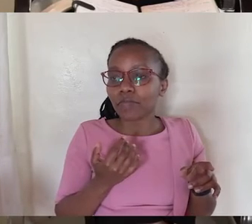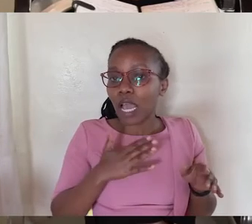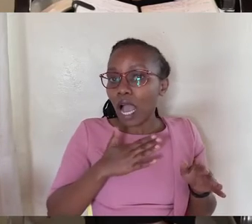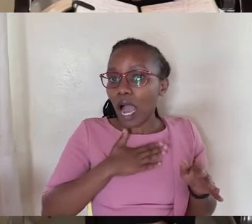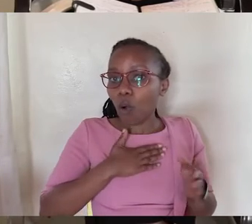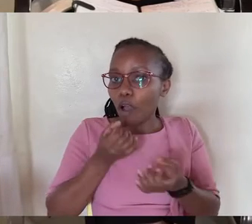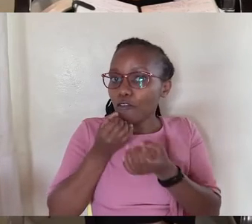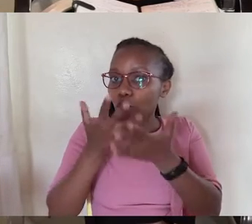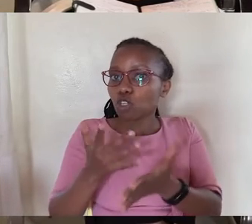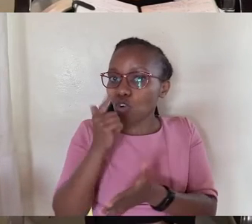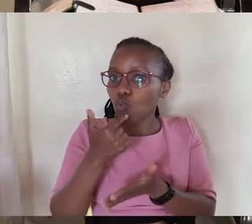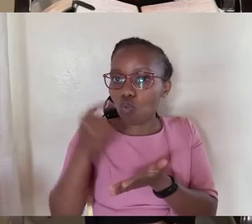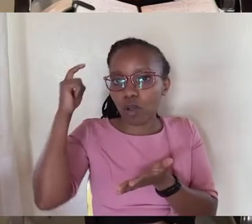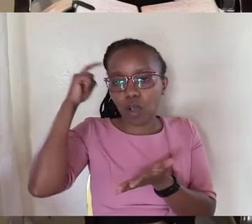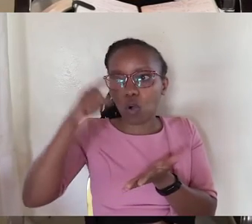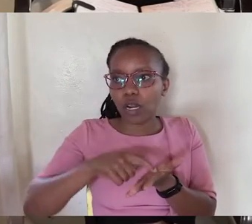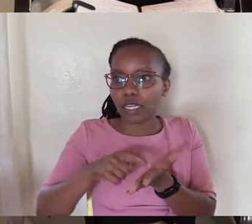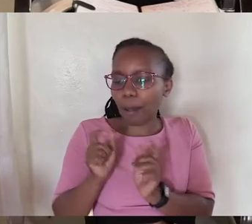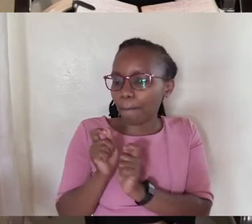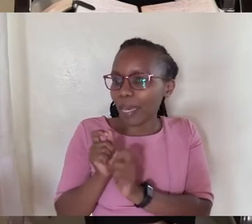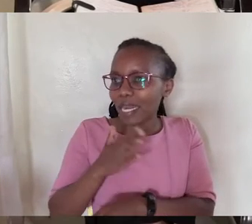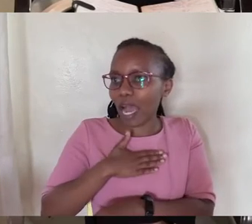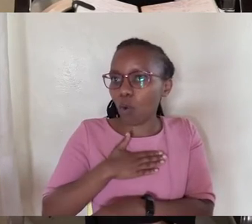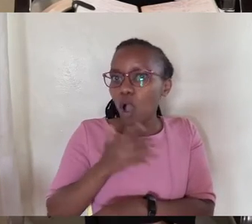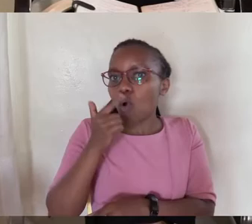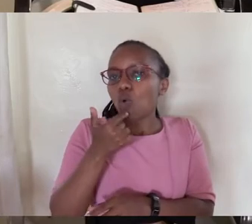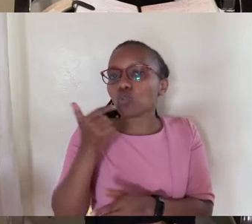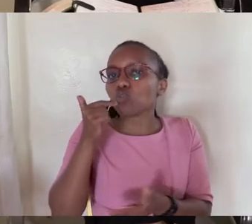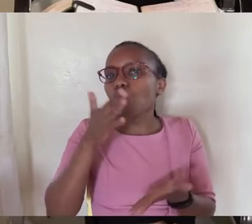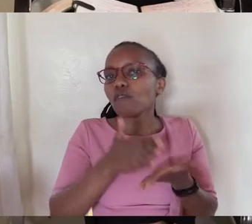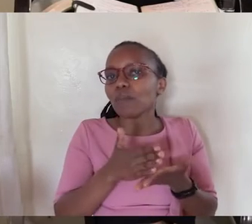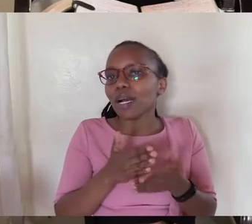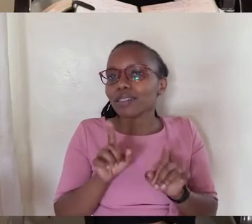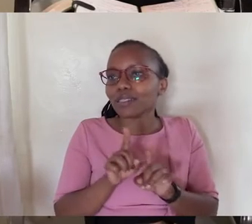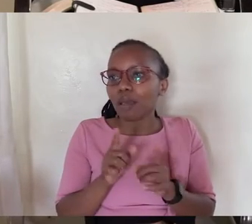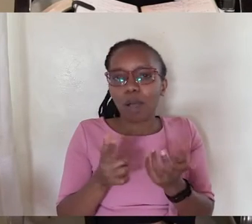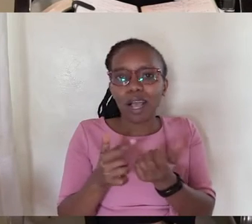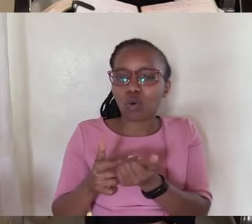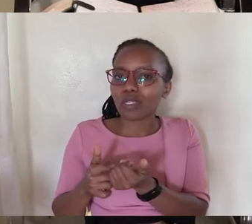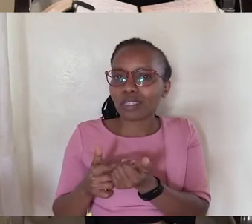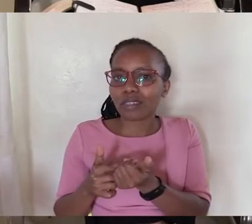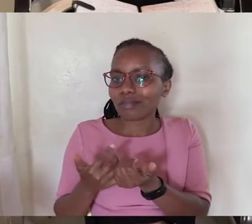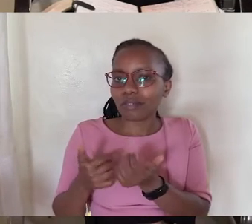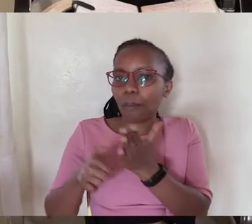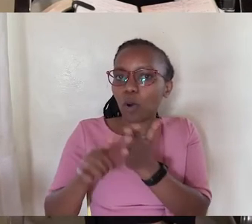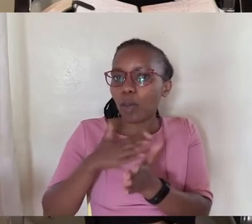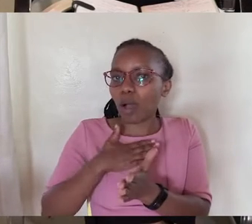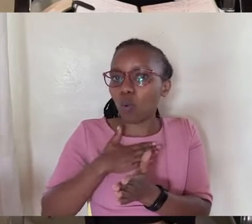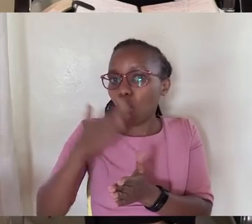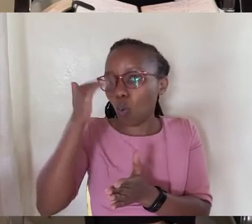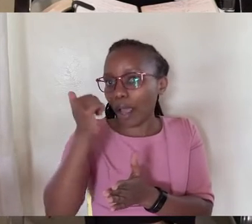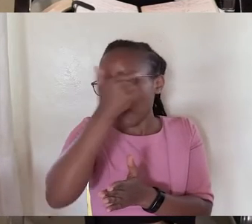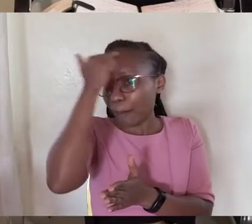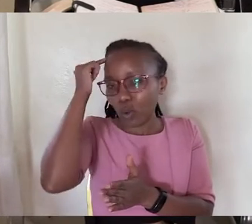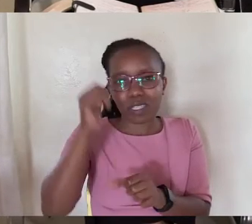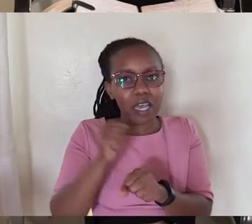but our message was, who was going to recognize our pain? Who was going to acknowledge? And who was going to count our scars? Because our scars are invisible. They're